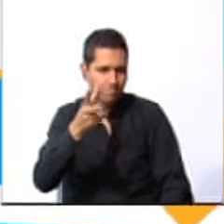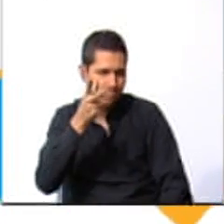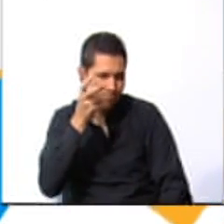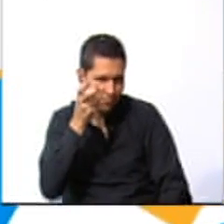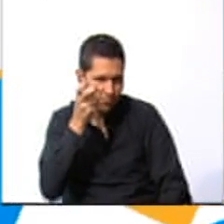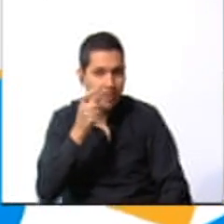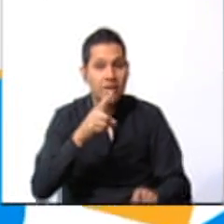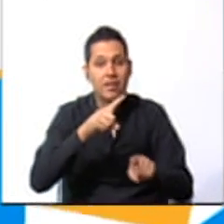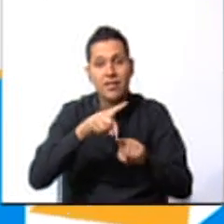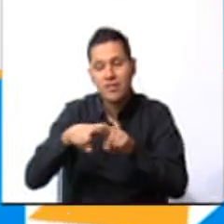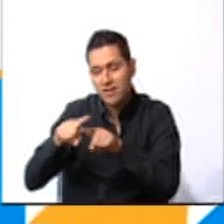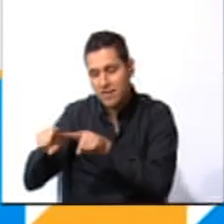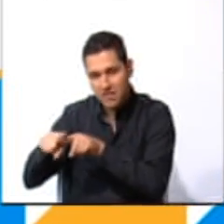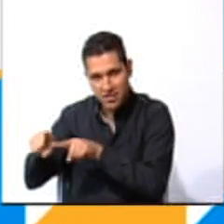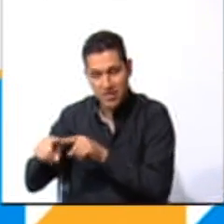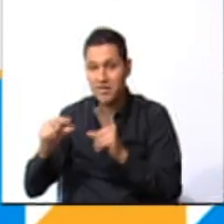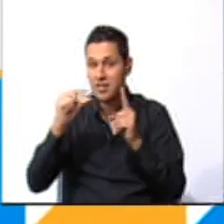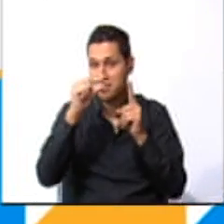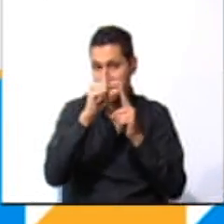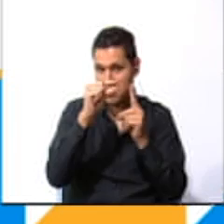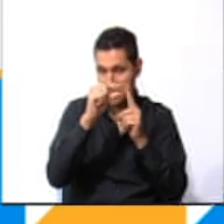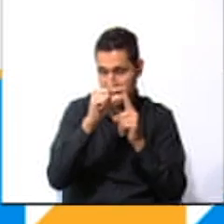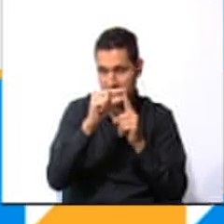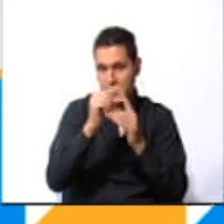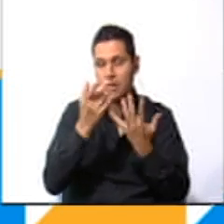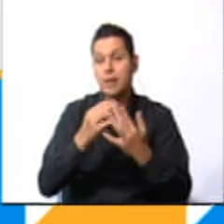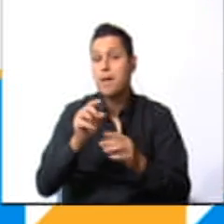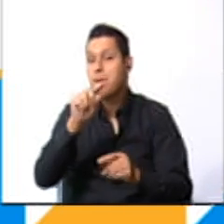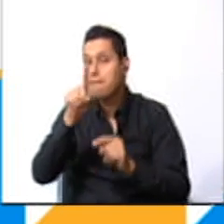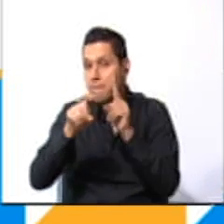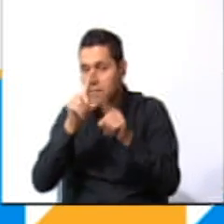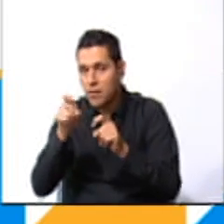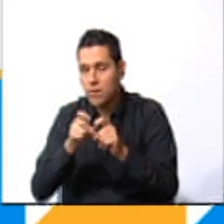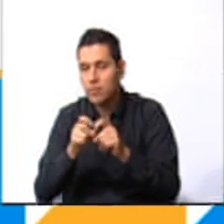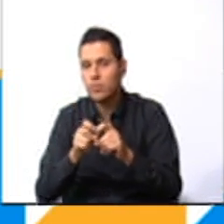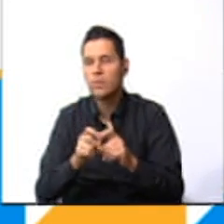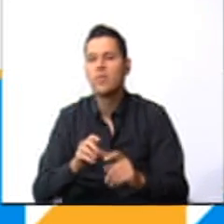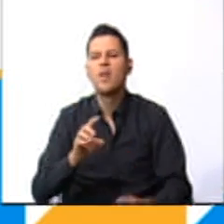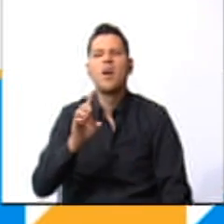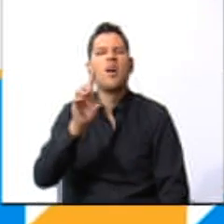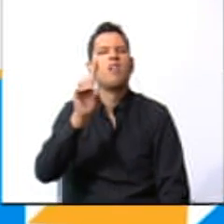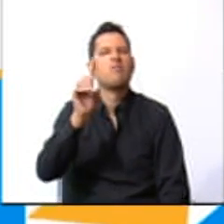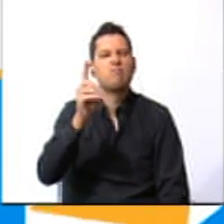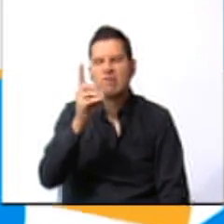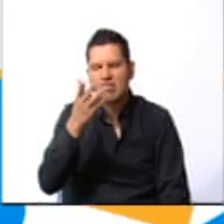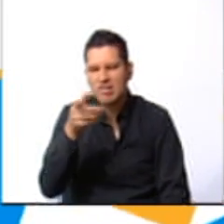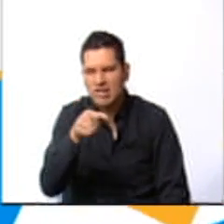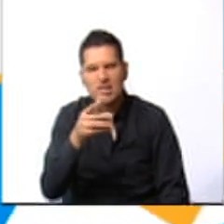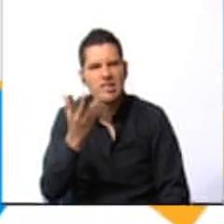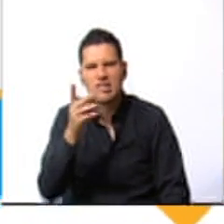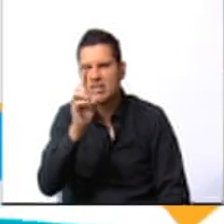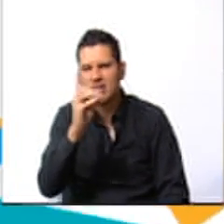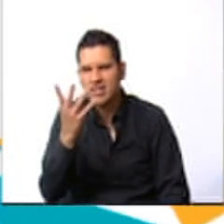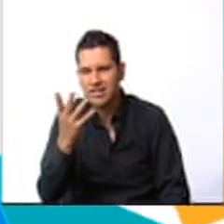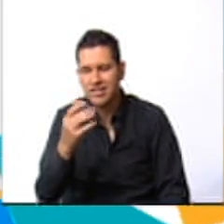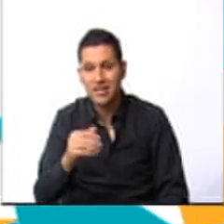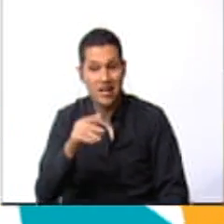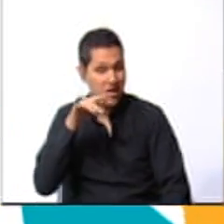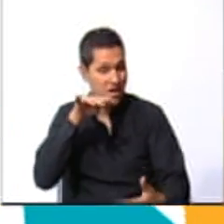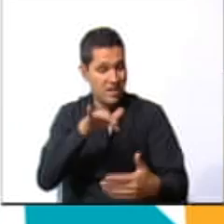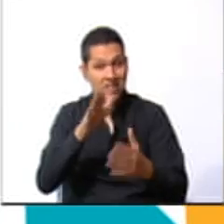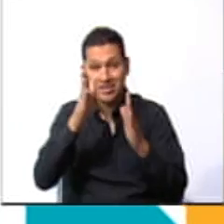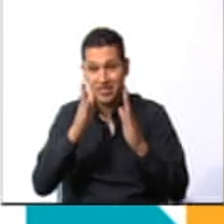different prepositions and the question, where is? Students, pay attention to